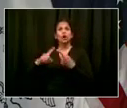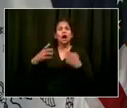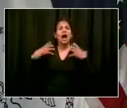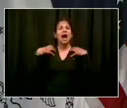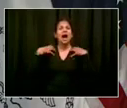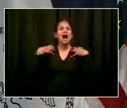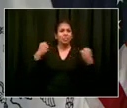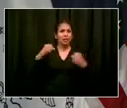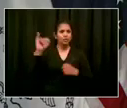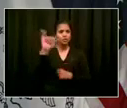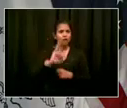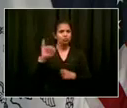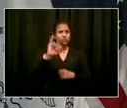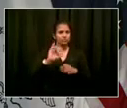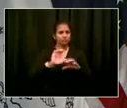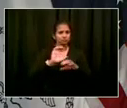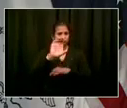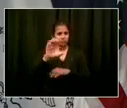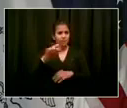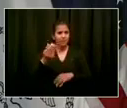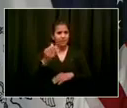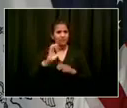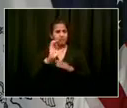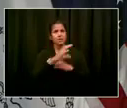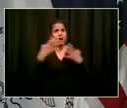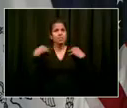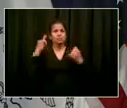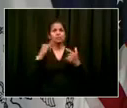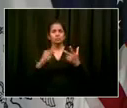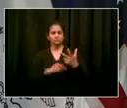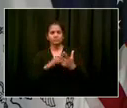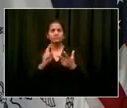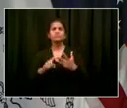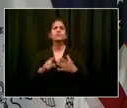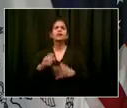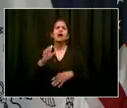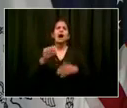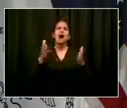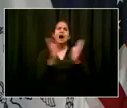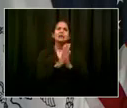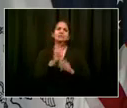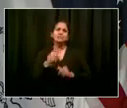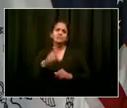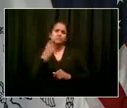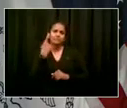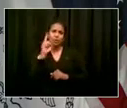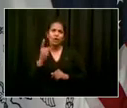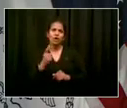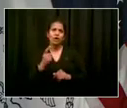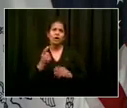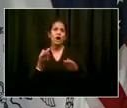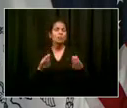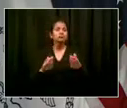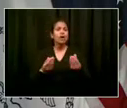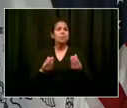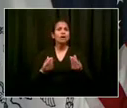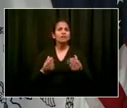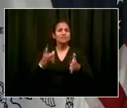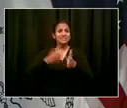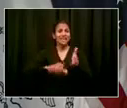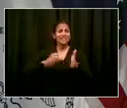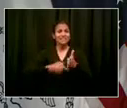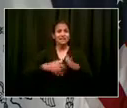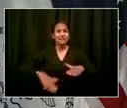they're talking about a minimal property tax increase of, they're claiming 2% would